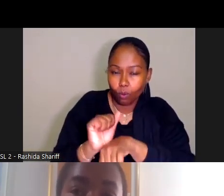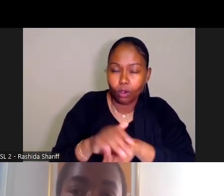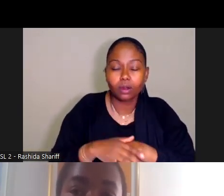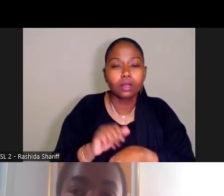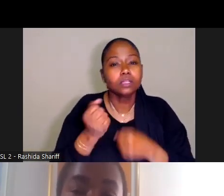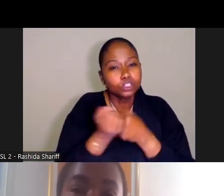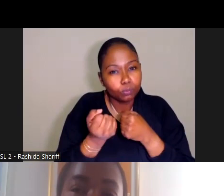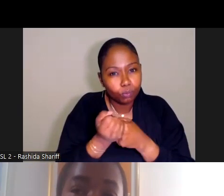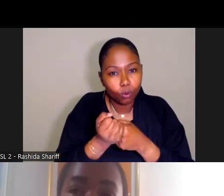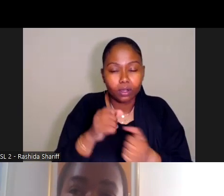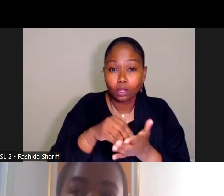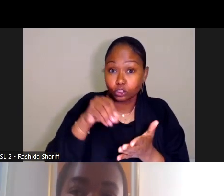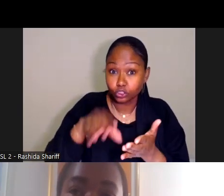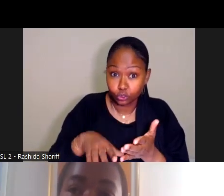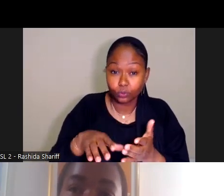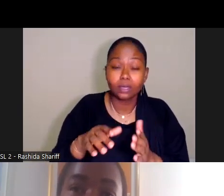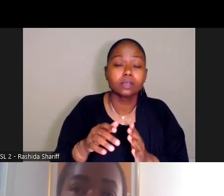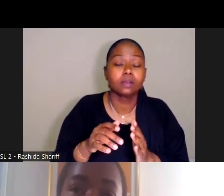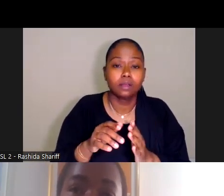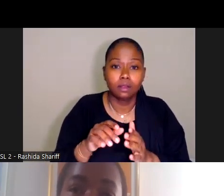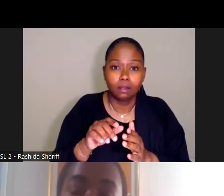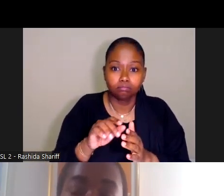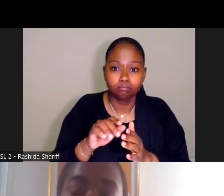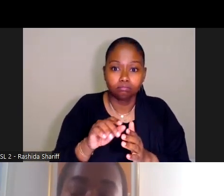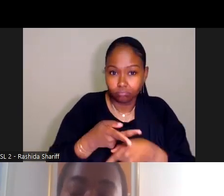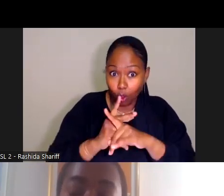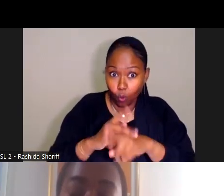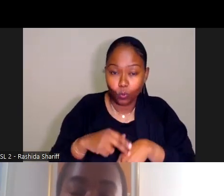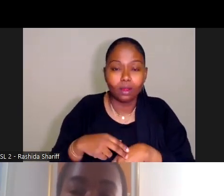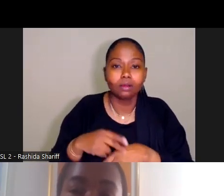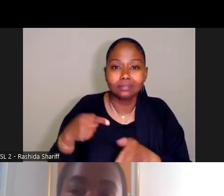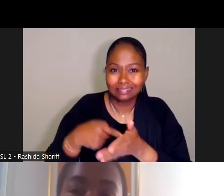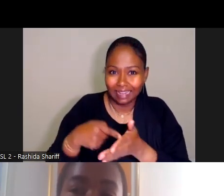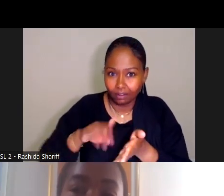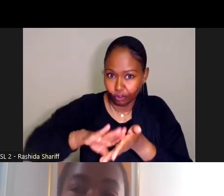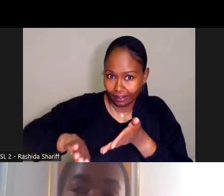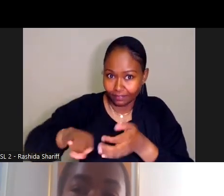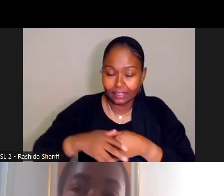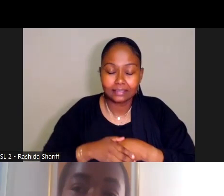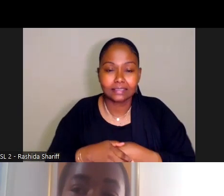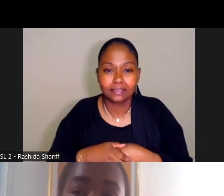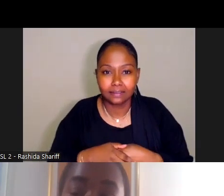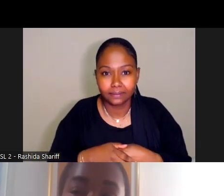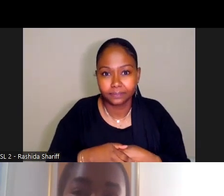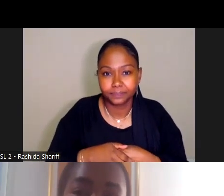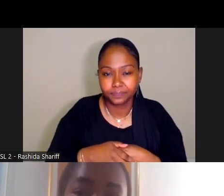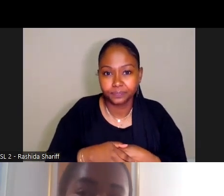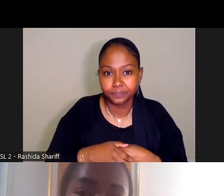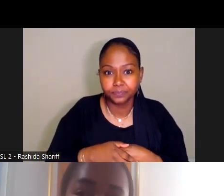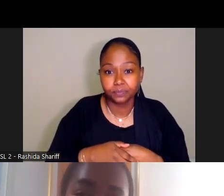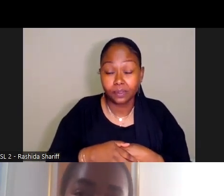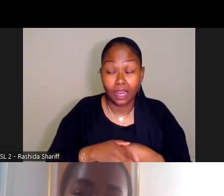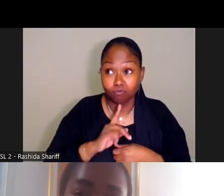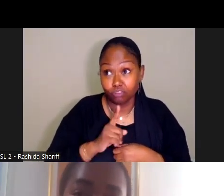loan debt forgiveness, or potentially programs that really help people exit law school